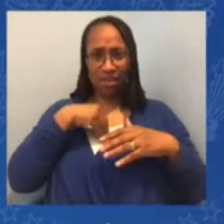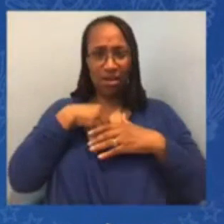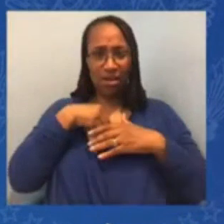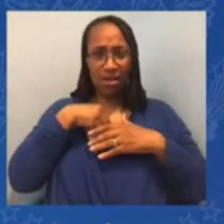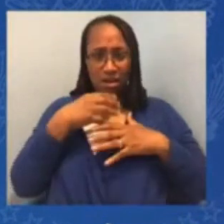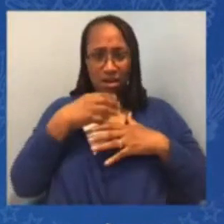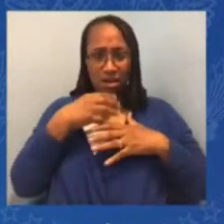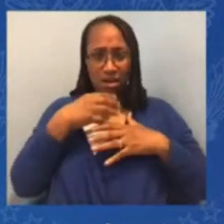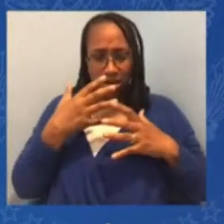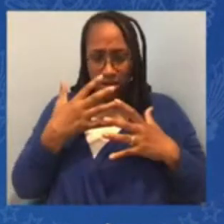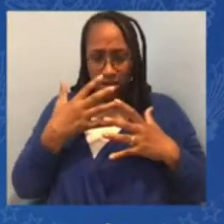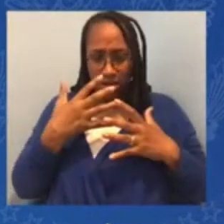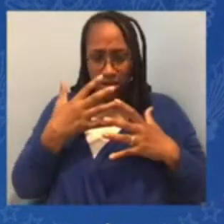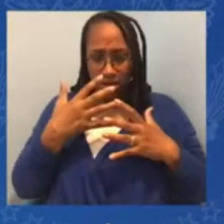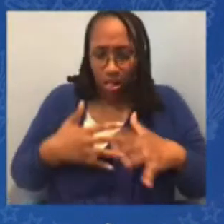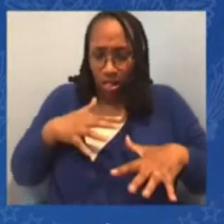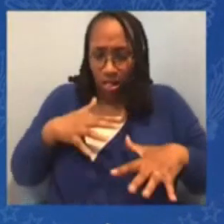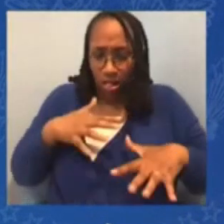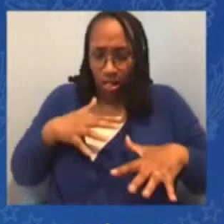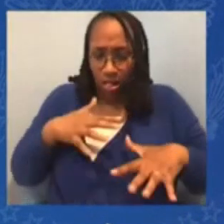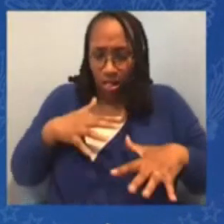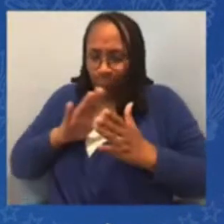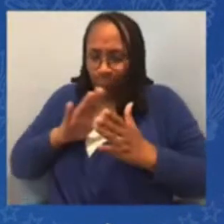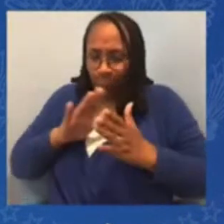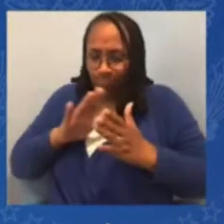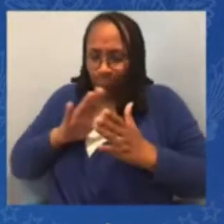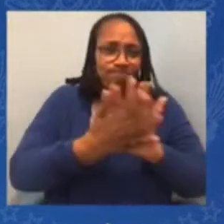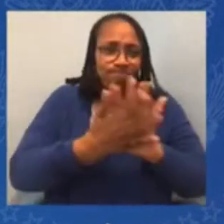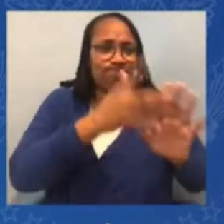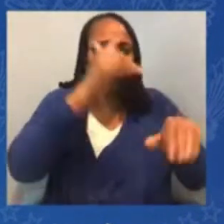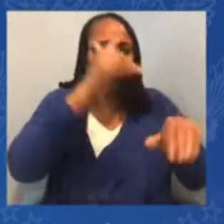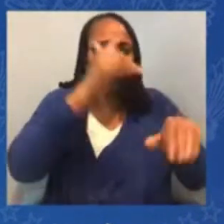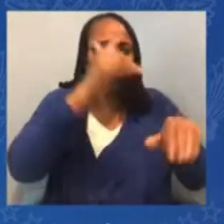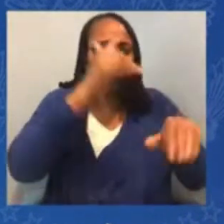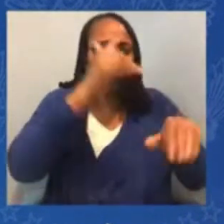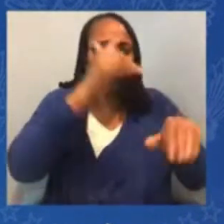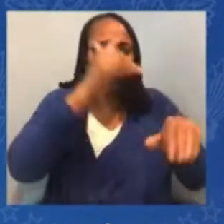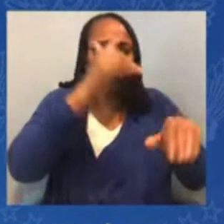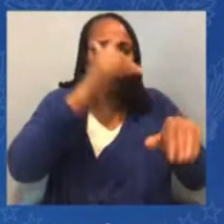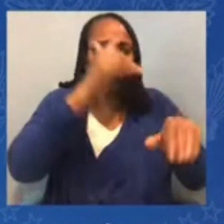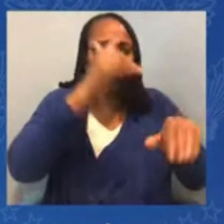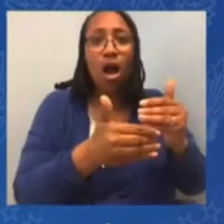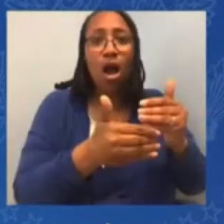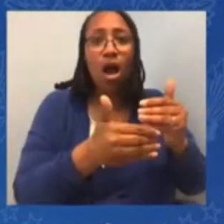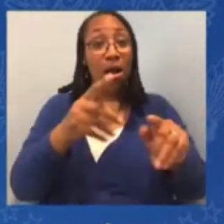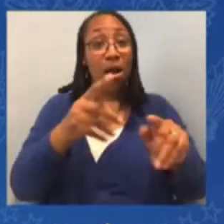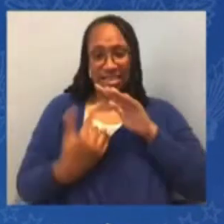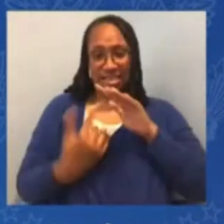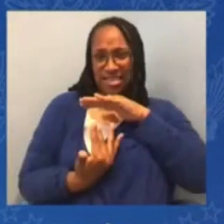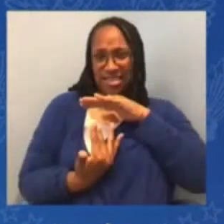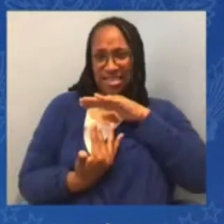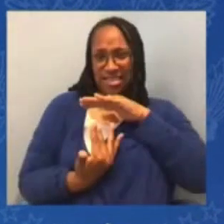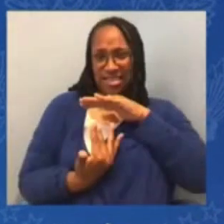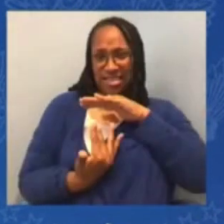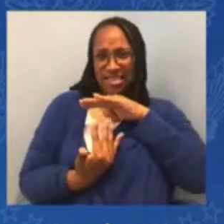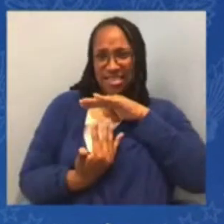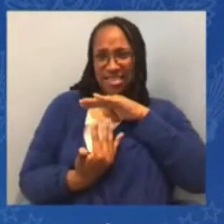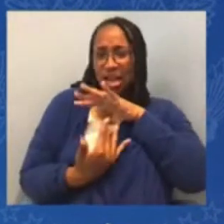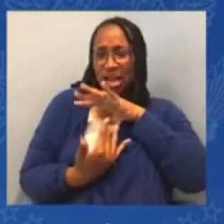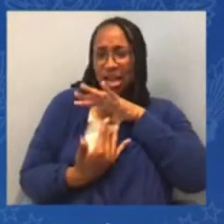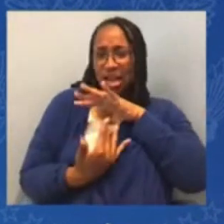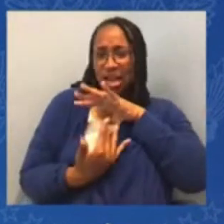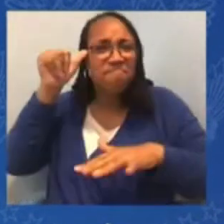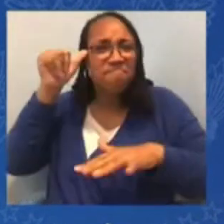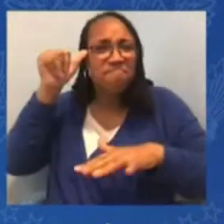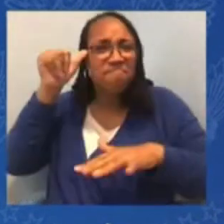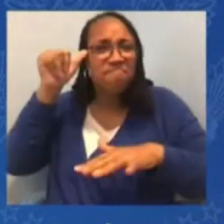You're the reason why I'm so optimistic about the future of this country. And that's not hyperbole. That's a fact. You're the best educated,